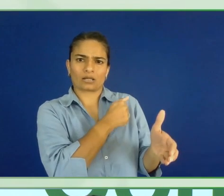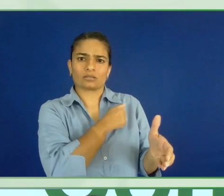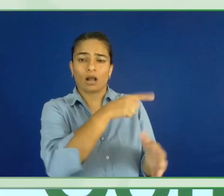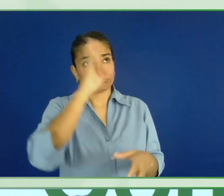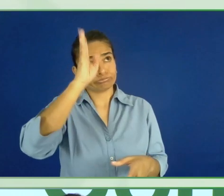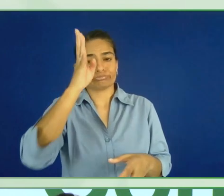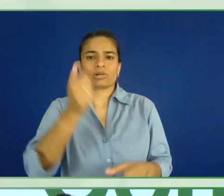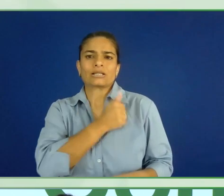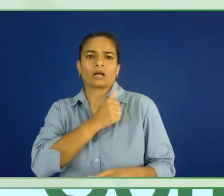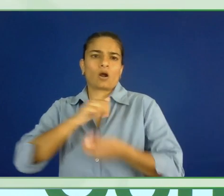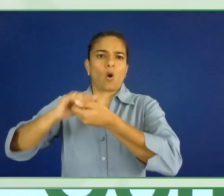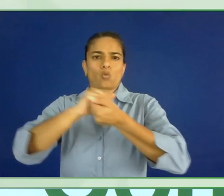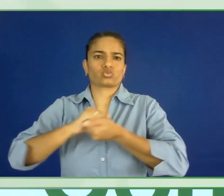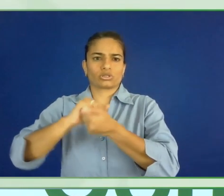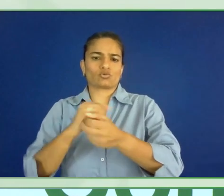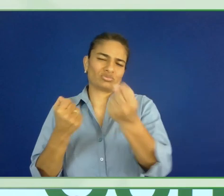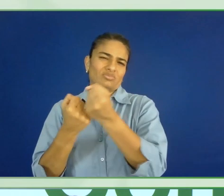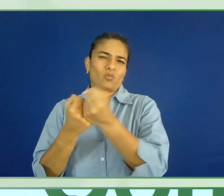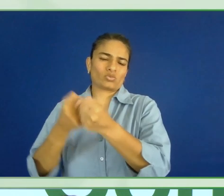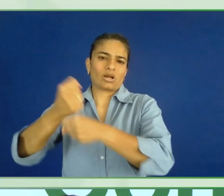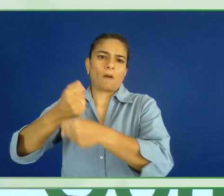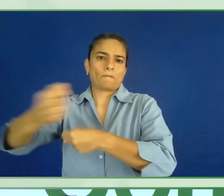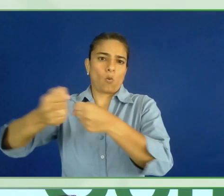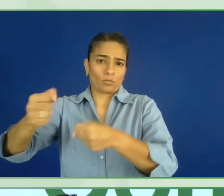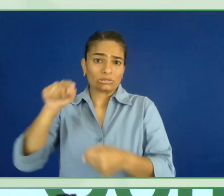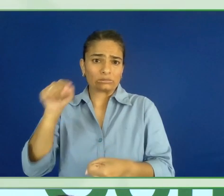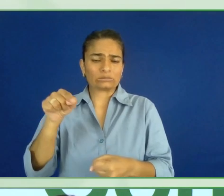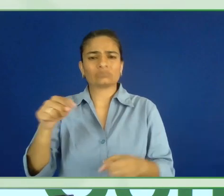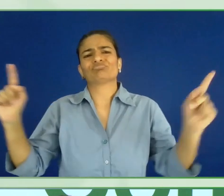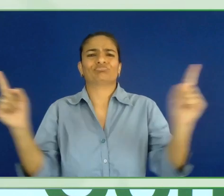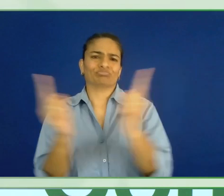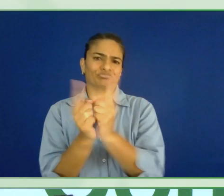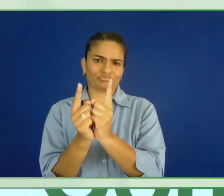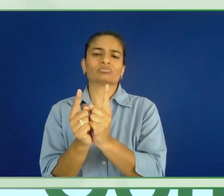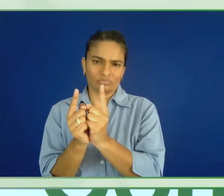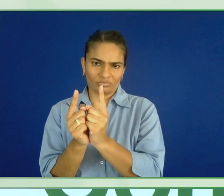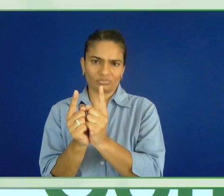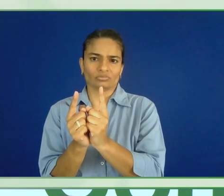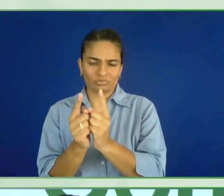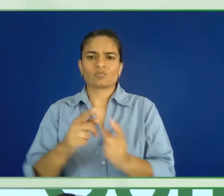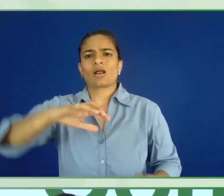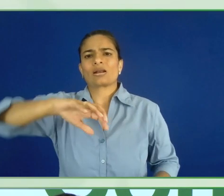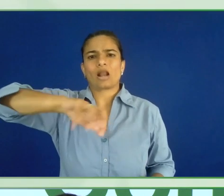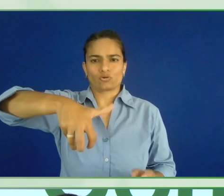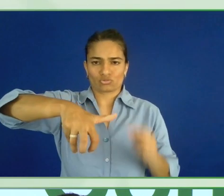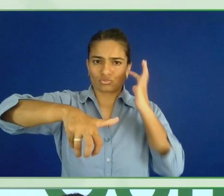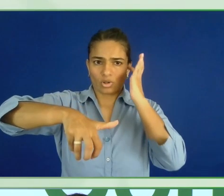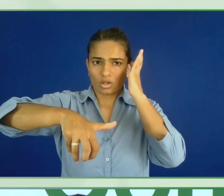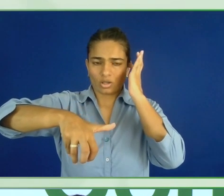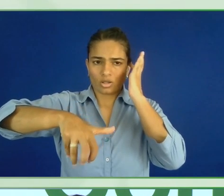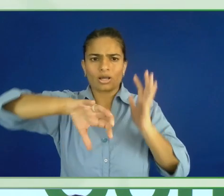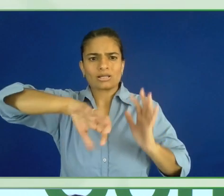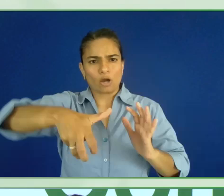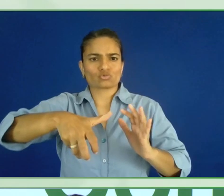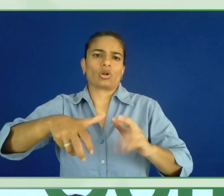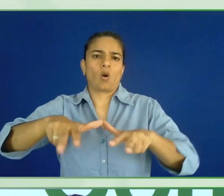we'll call CASE as an acronym. CASE is a national body, a national organization that represents the supported